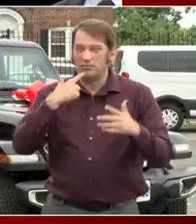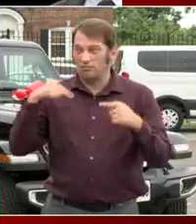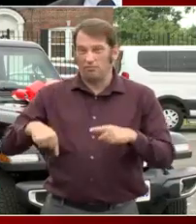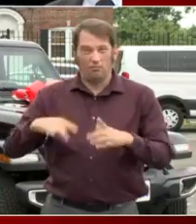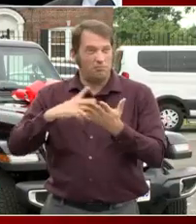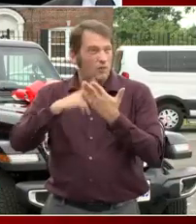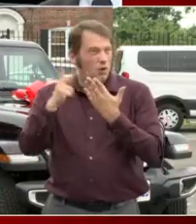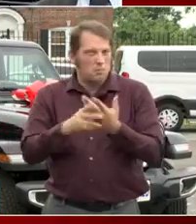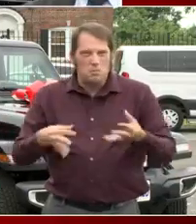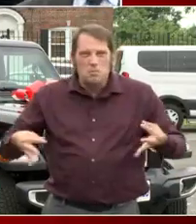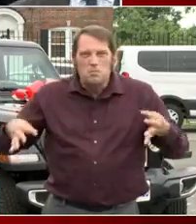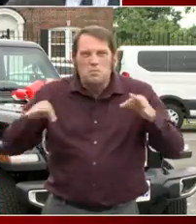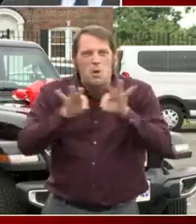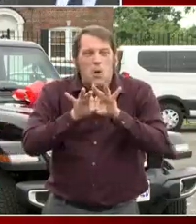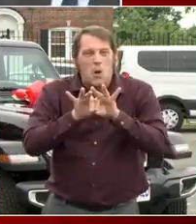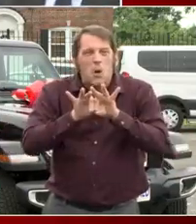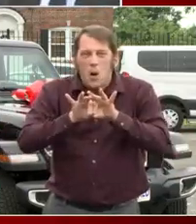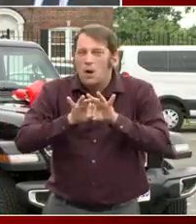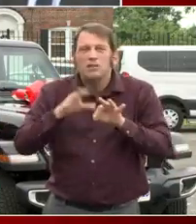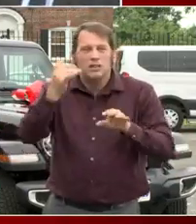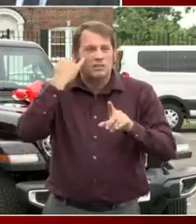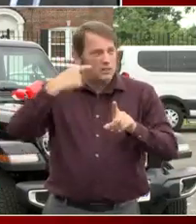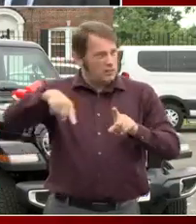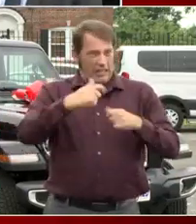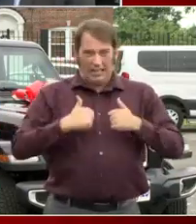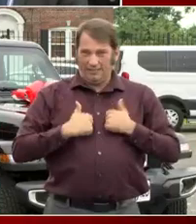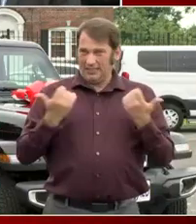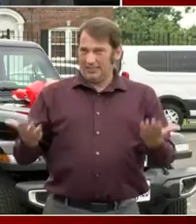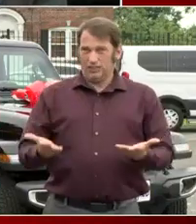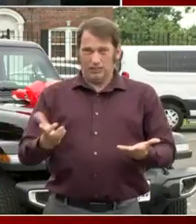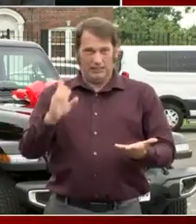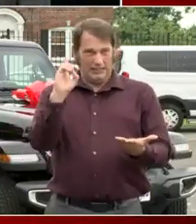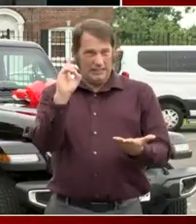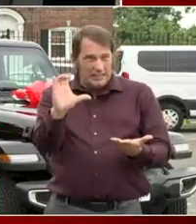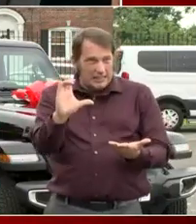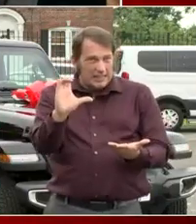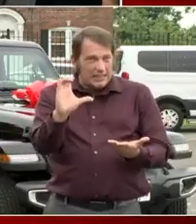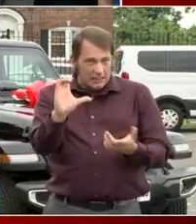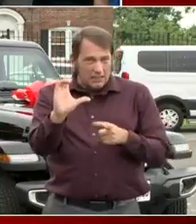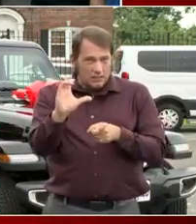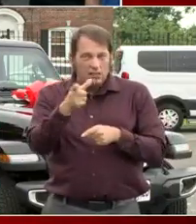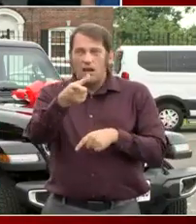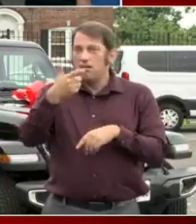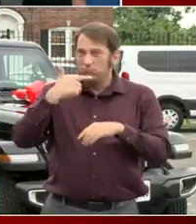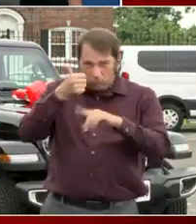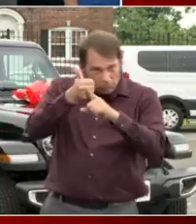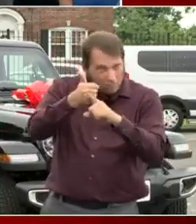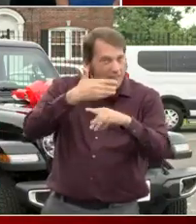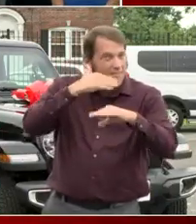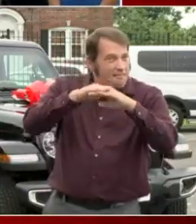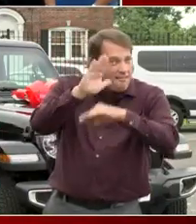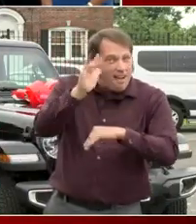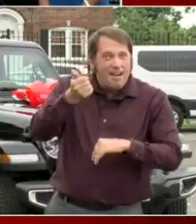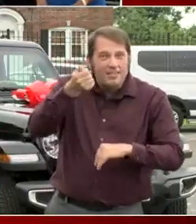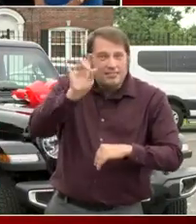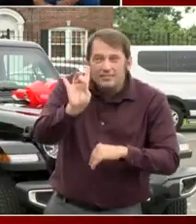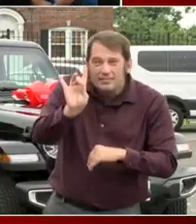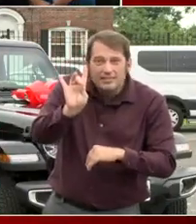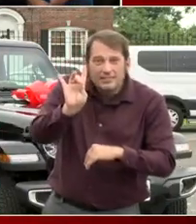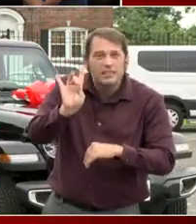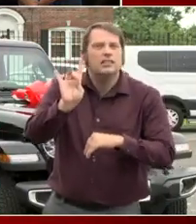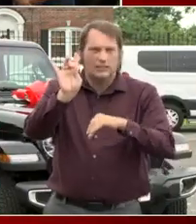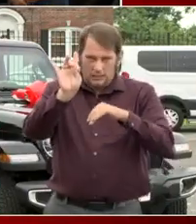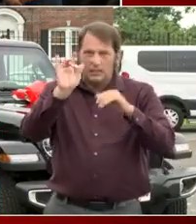you're a D.C. resident, 18 years old or older, you can come to 3 sites in